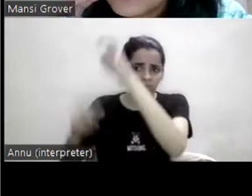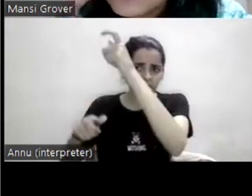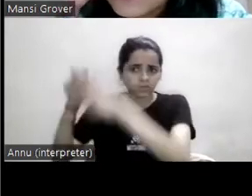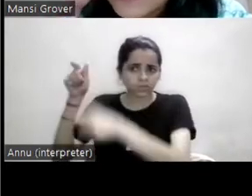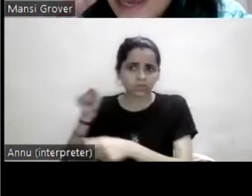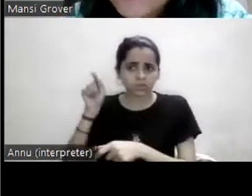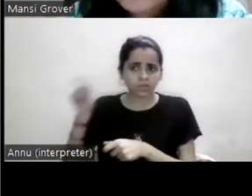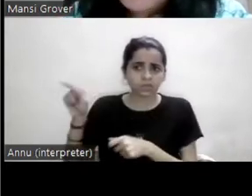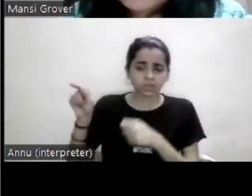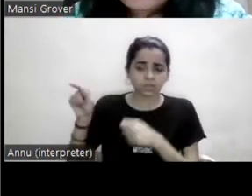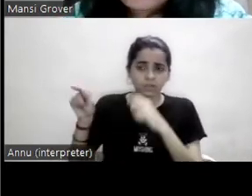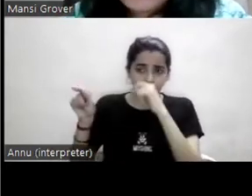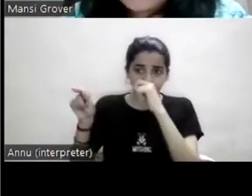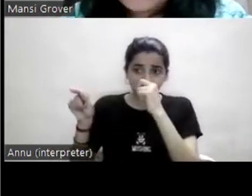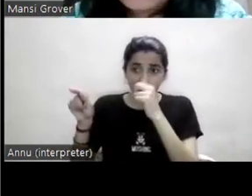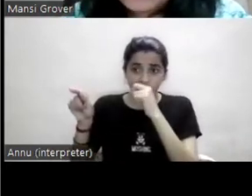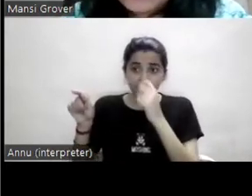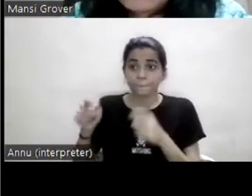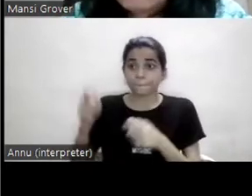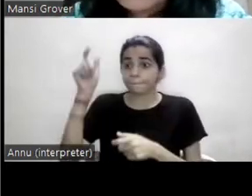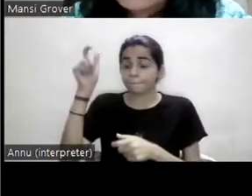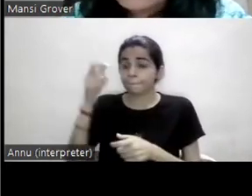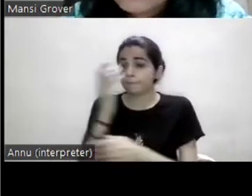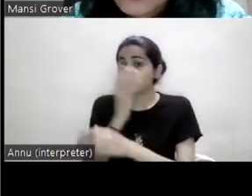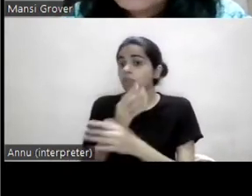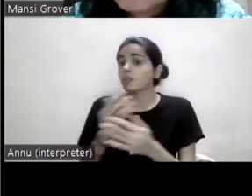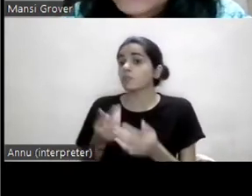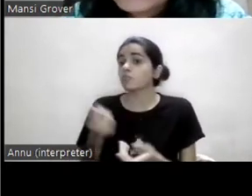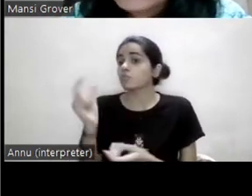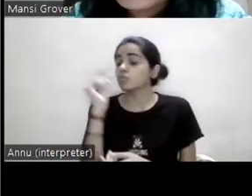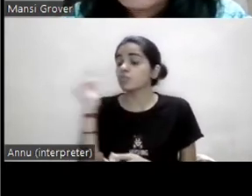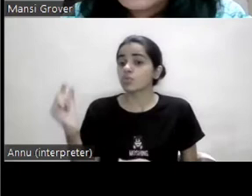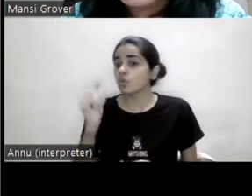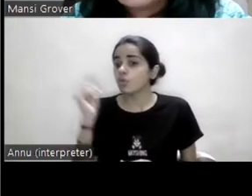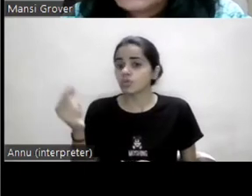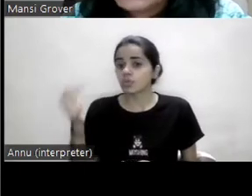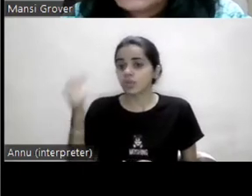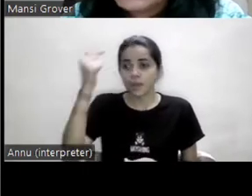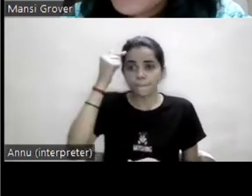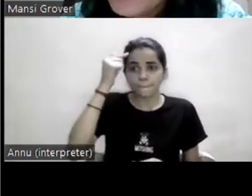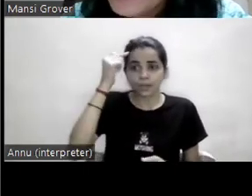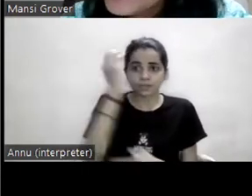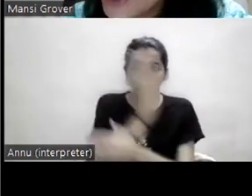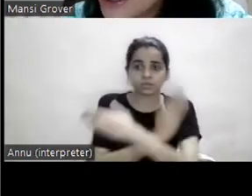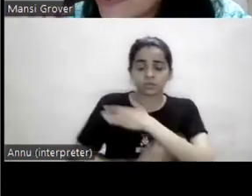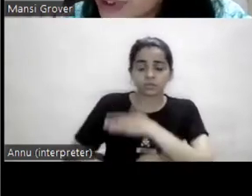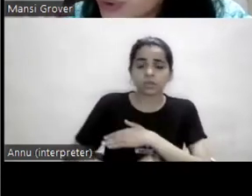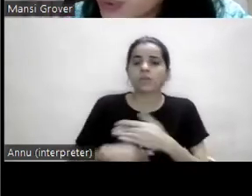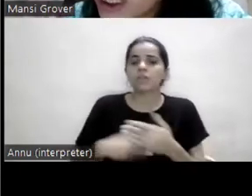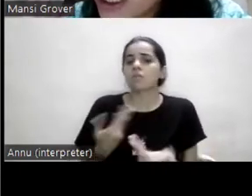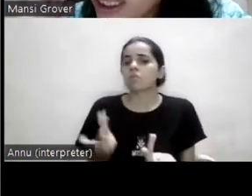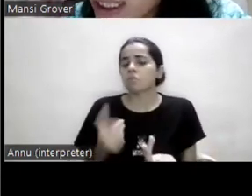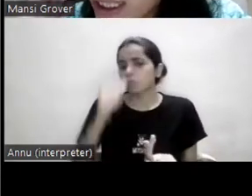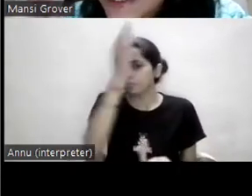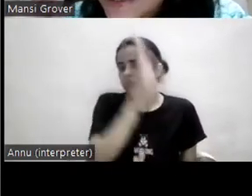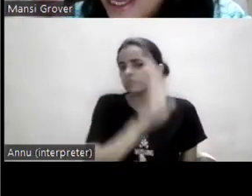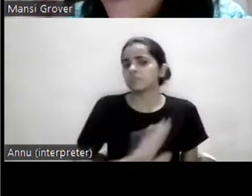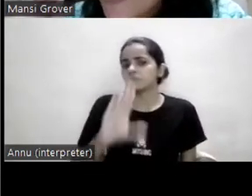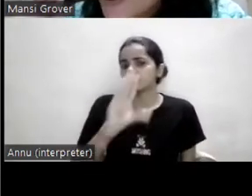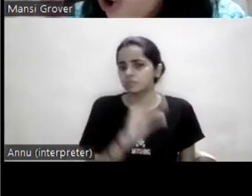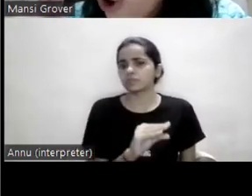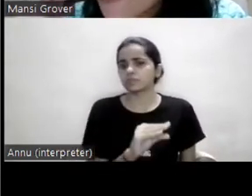they are not appropriate to be used when we talk about mental disability in India. She gives you the